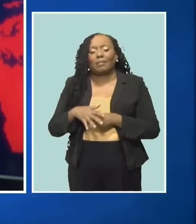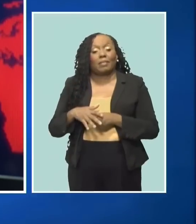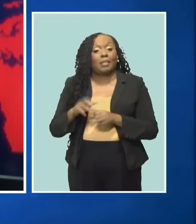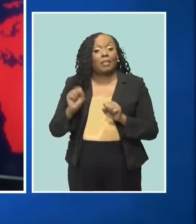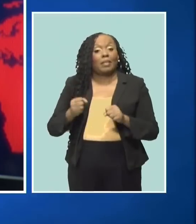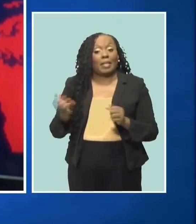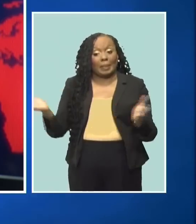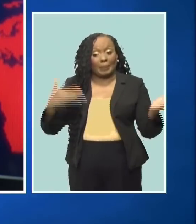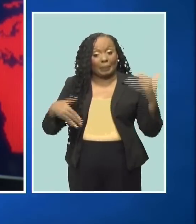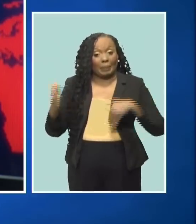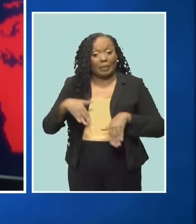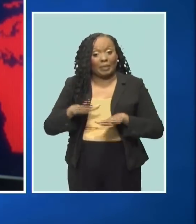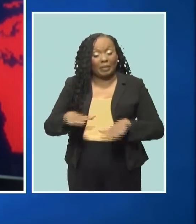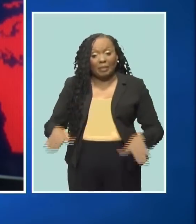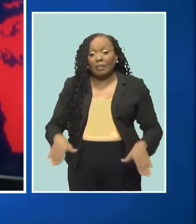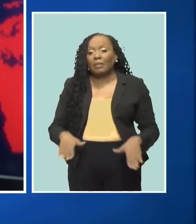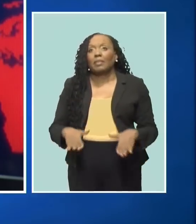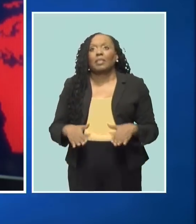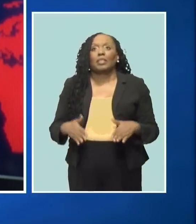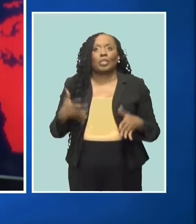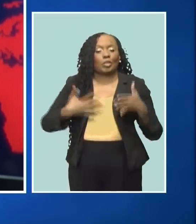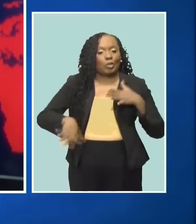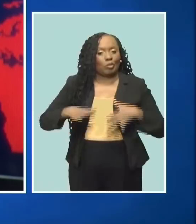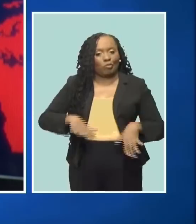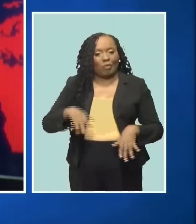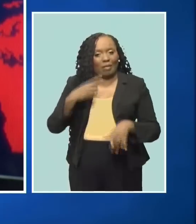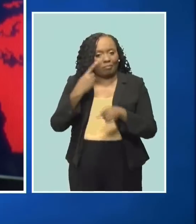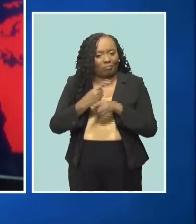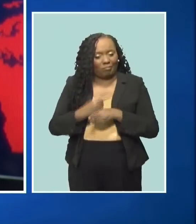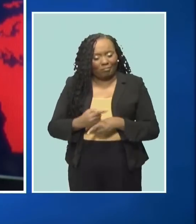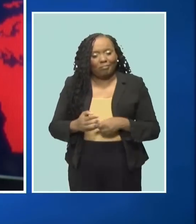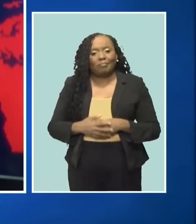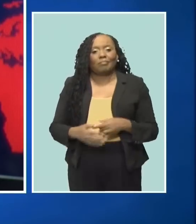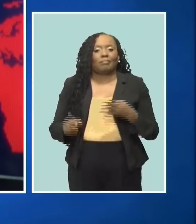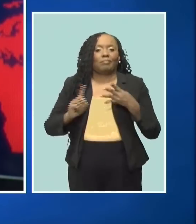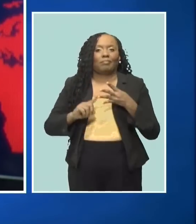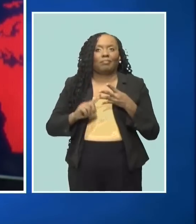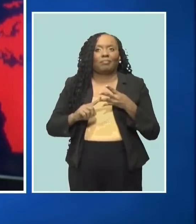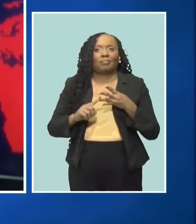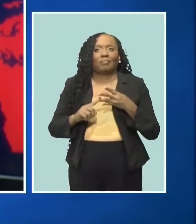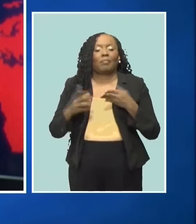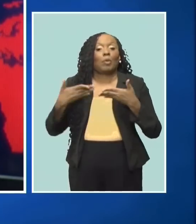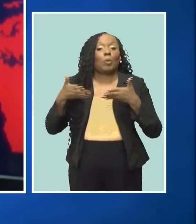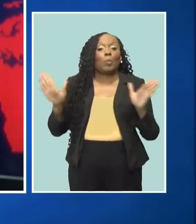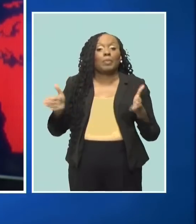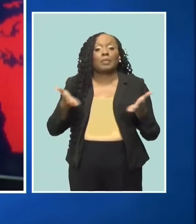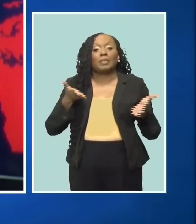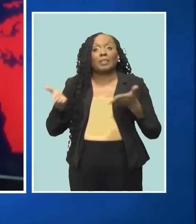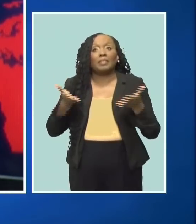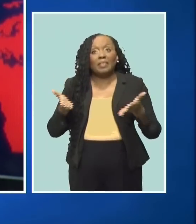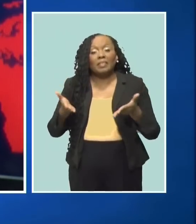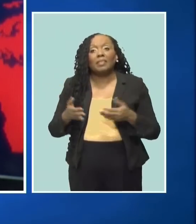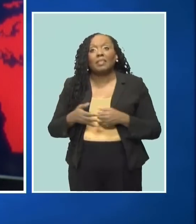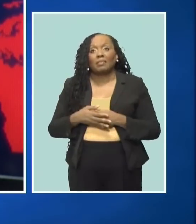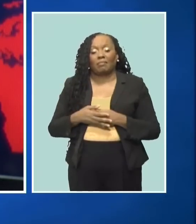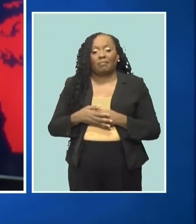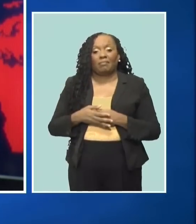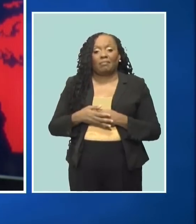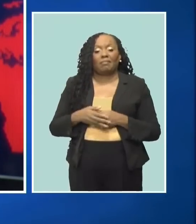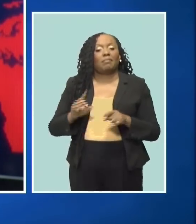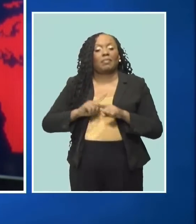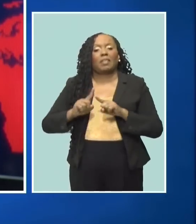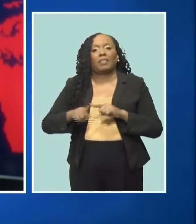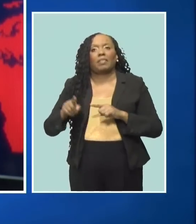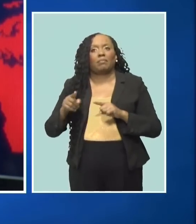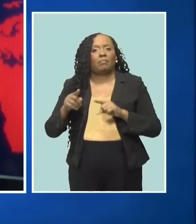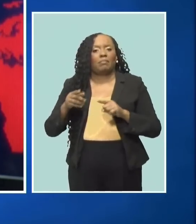have a fun time, so dress appropriately for the event. We also have the open services where we have emergency services and also the protective